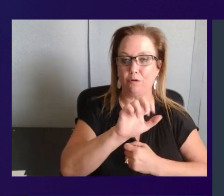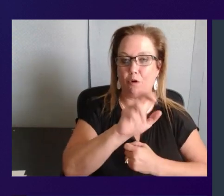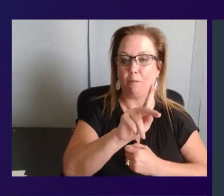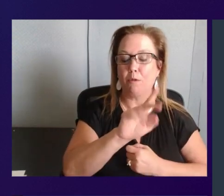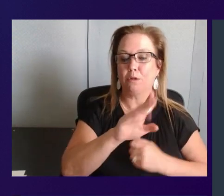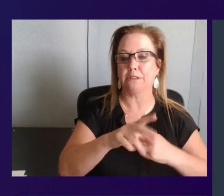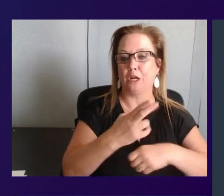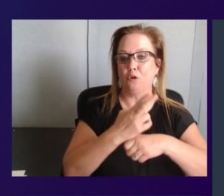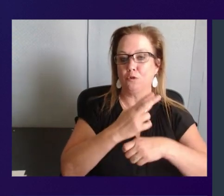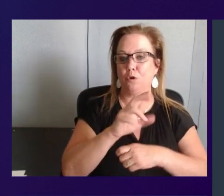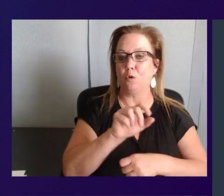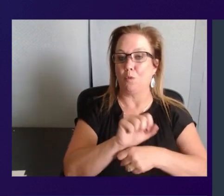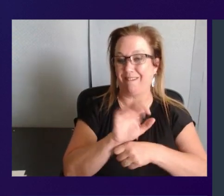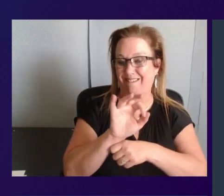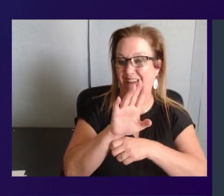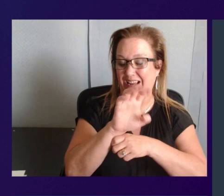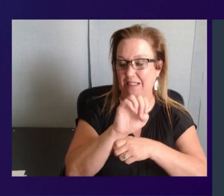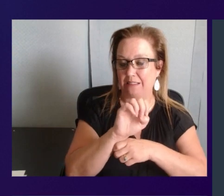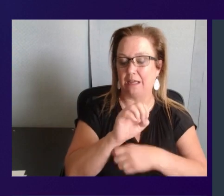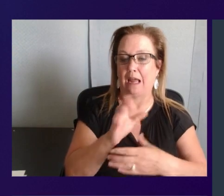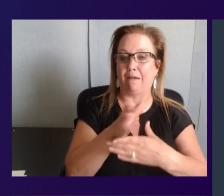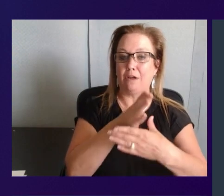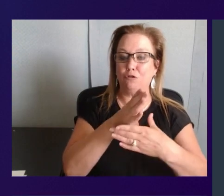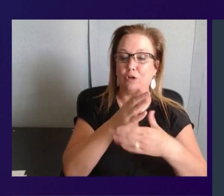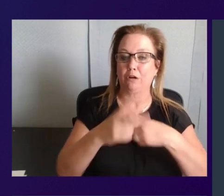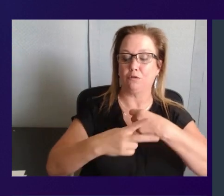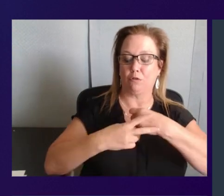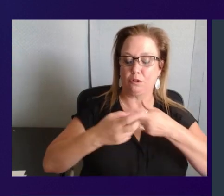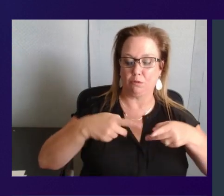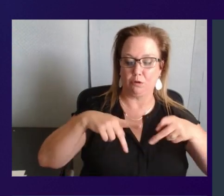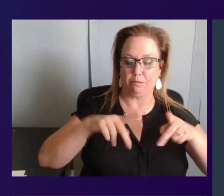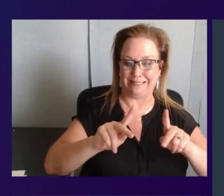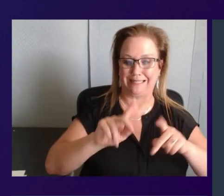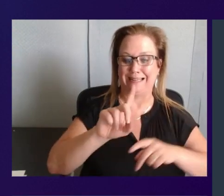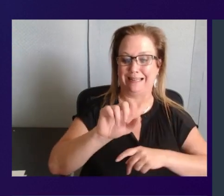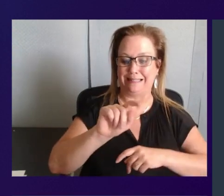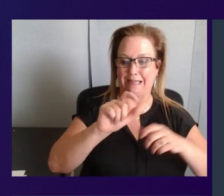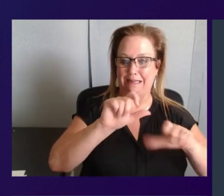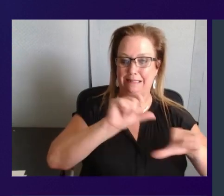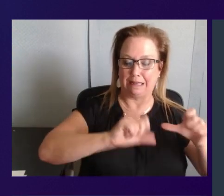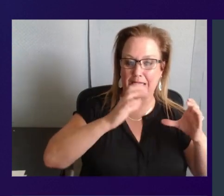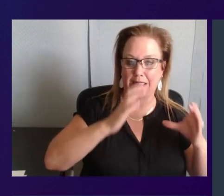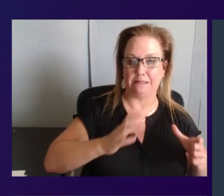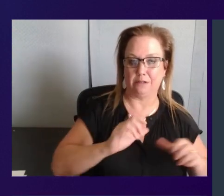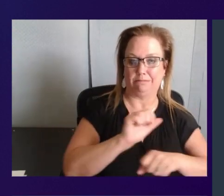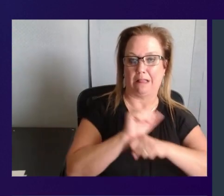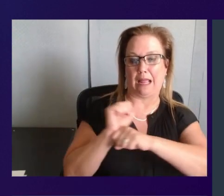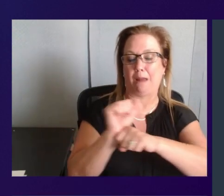workspaces. Having shared storage allows data scientists to collaborate much more easily.